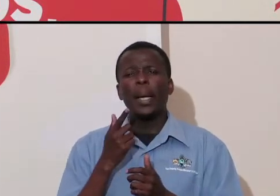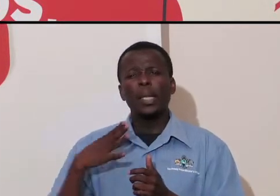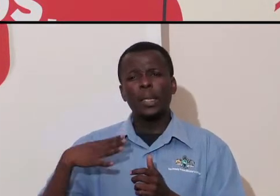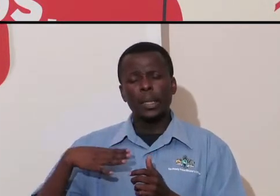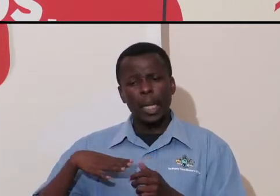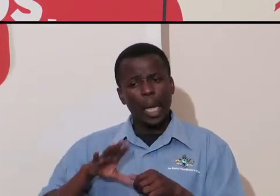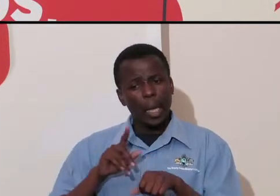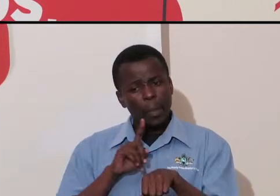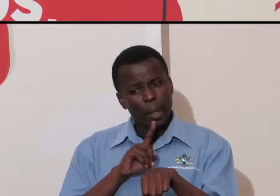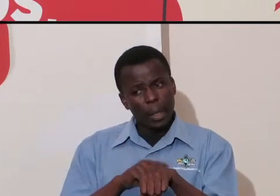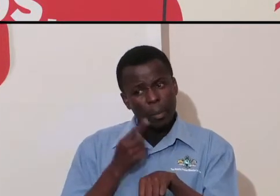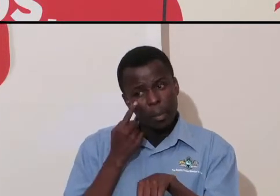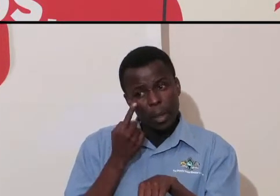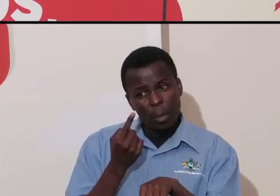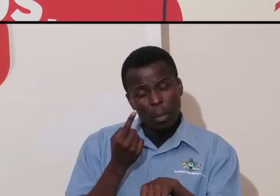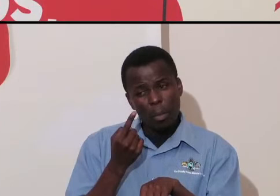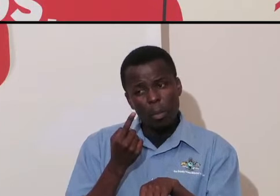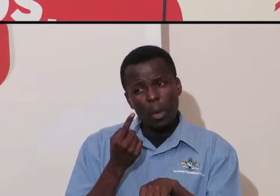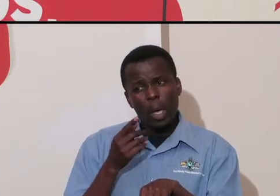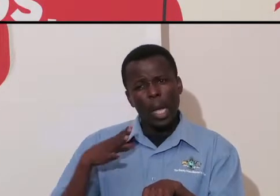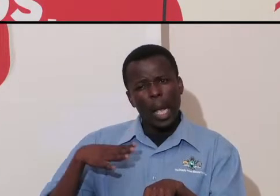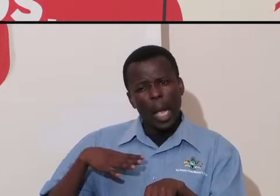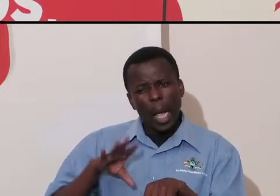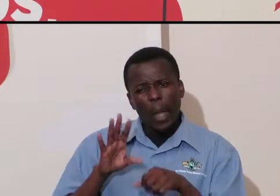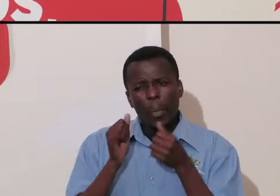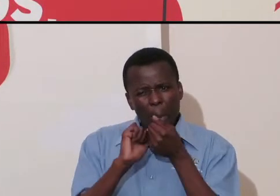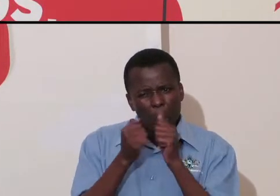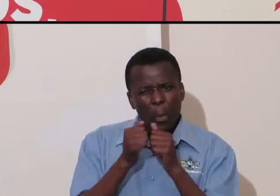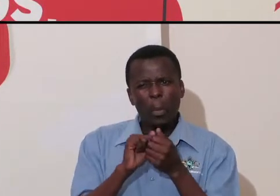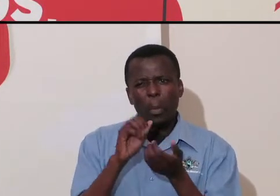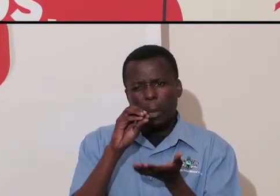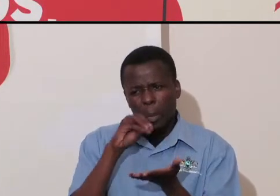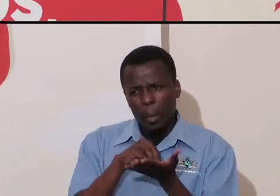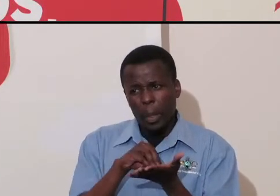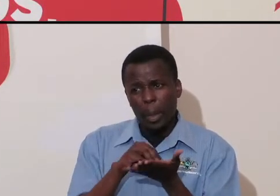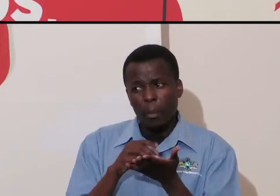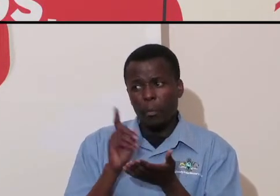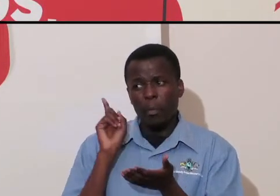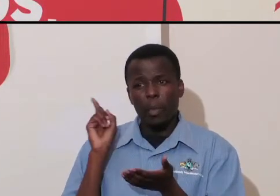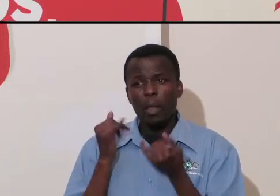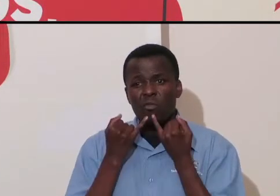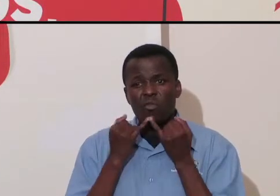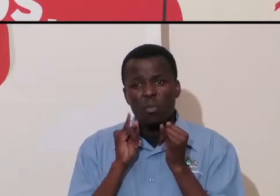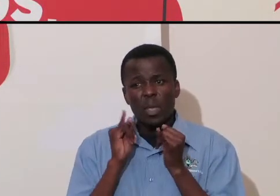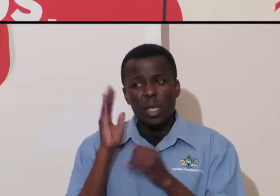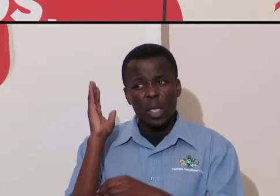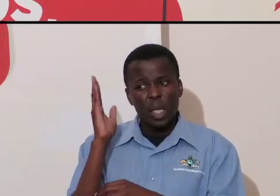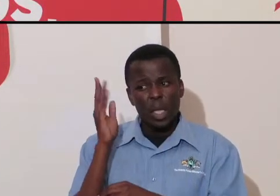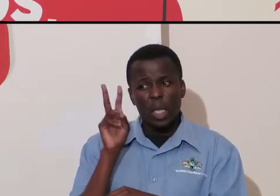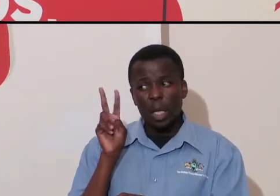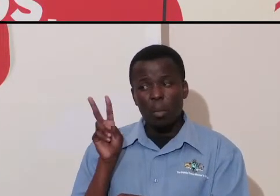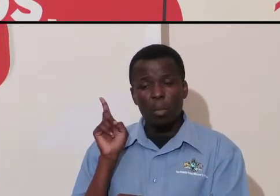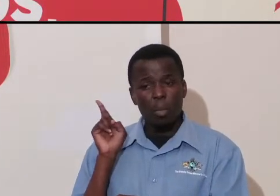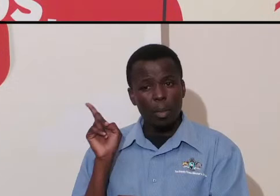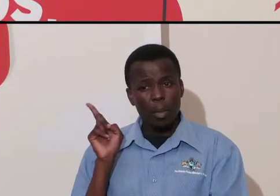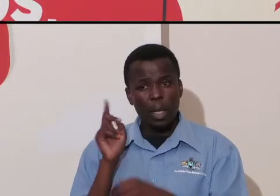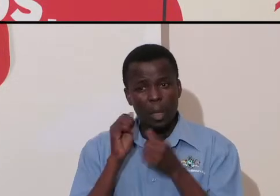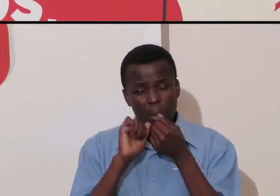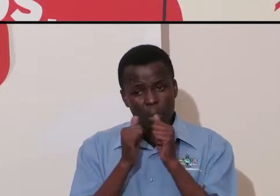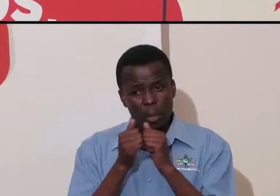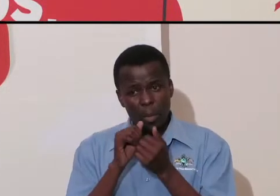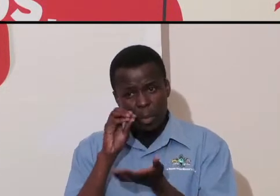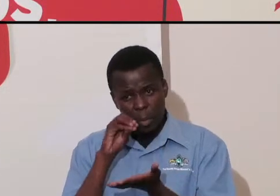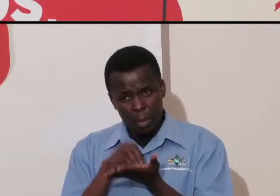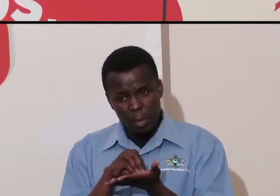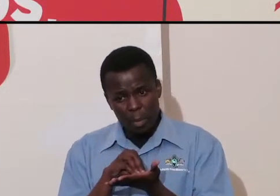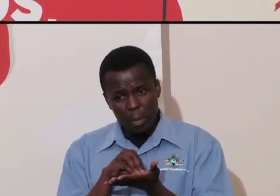lying ahead. You just heard some of those as demonstrated by the data that NERCHA presented. COVID